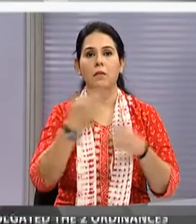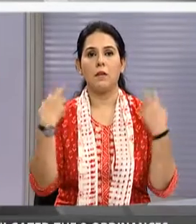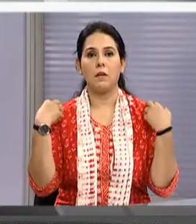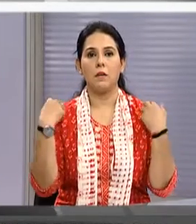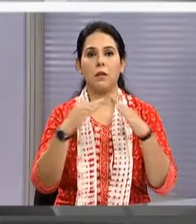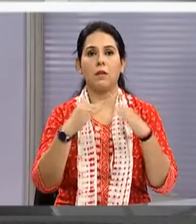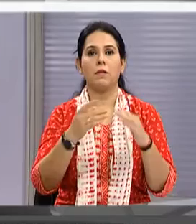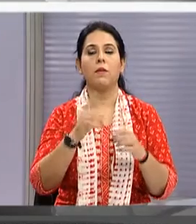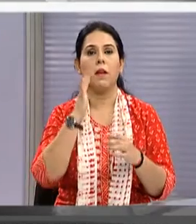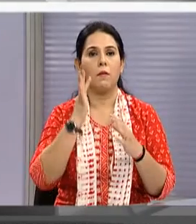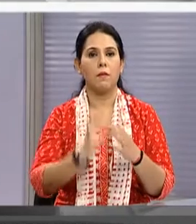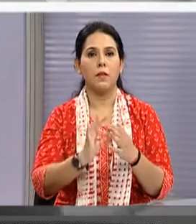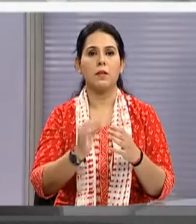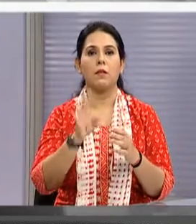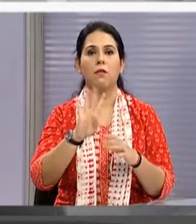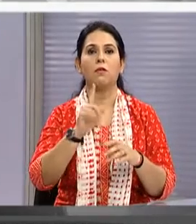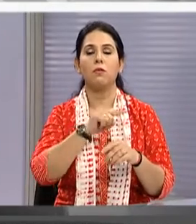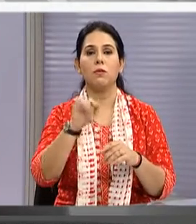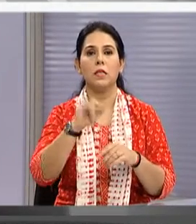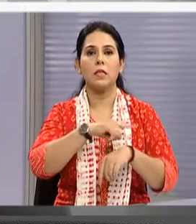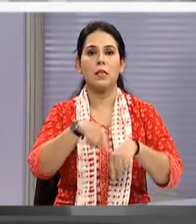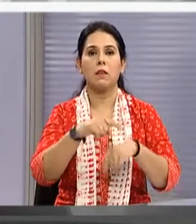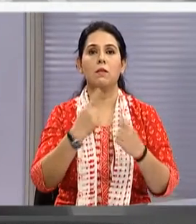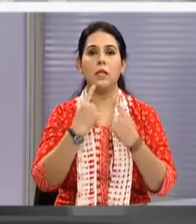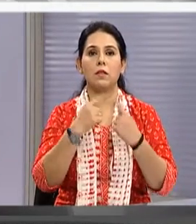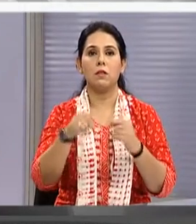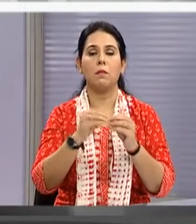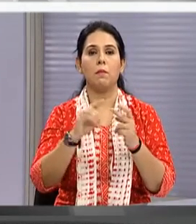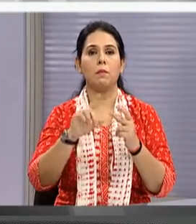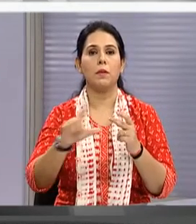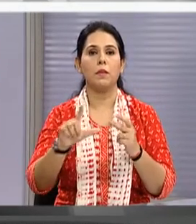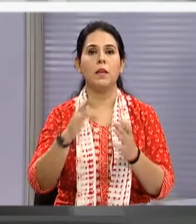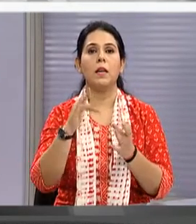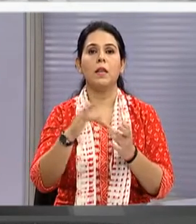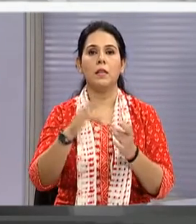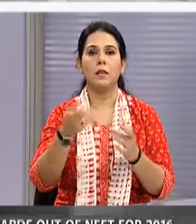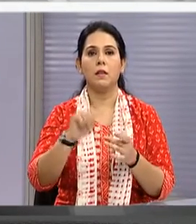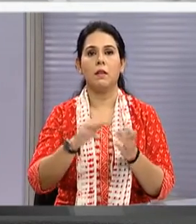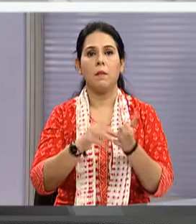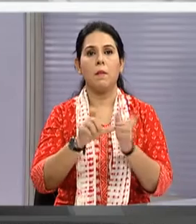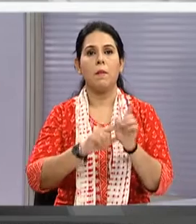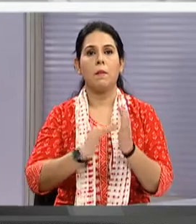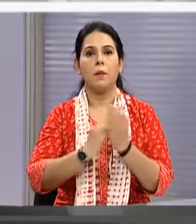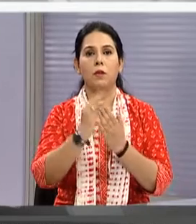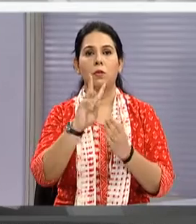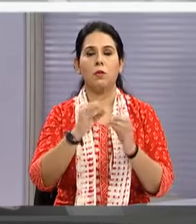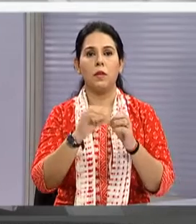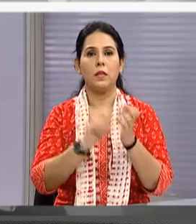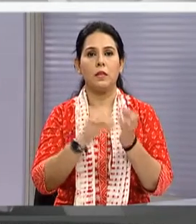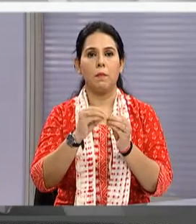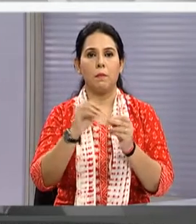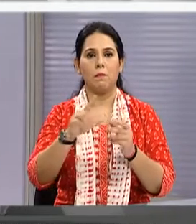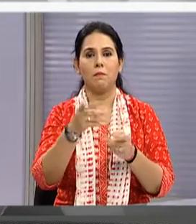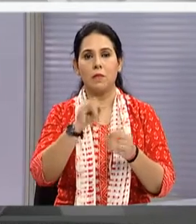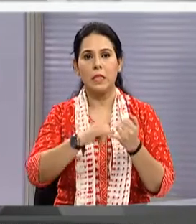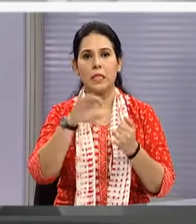Committee of the House had fixed 4 to 6 hours for discussions on the bills. The centre had in May promulgated the two ordinances to